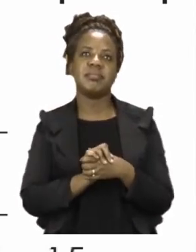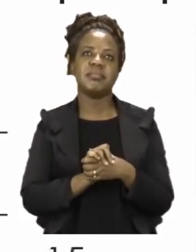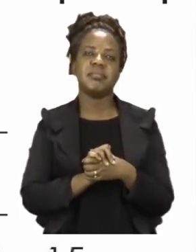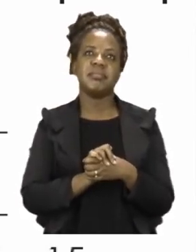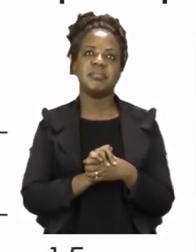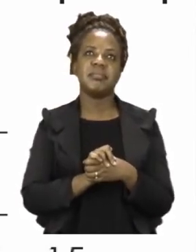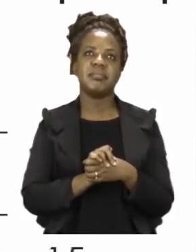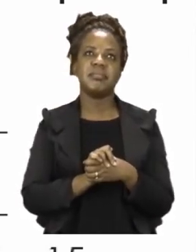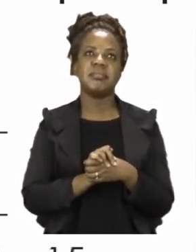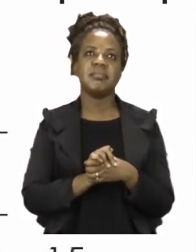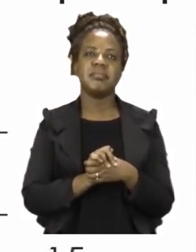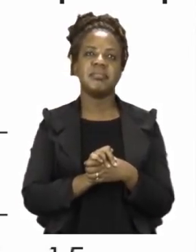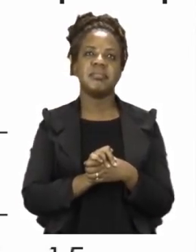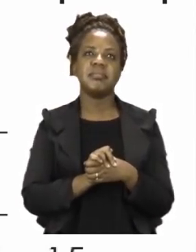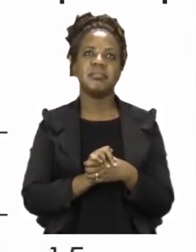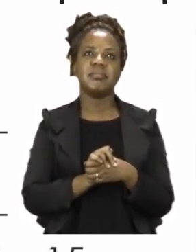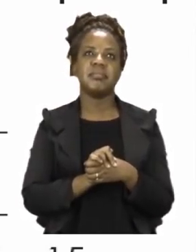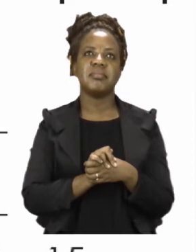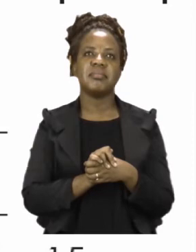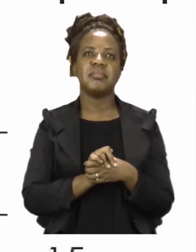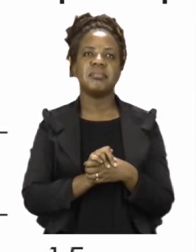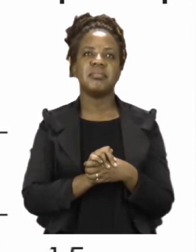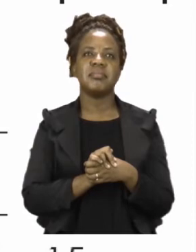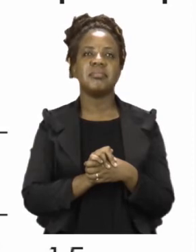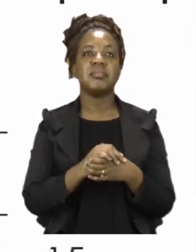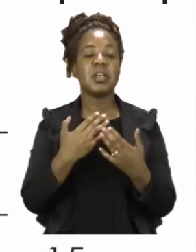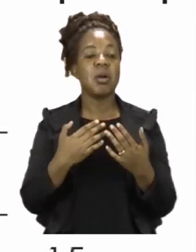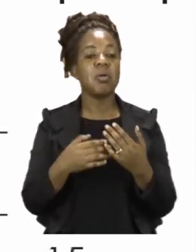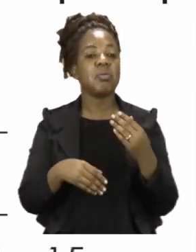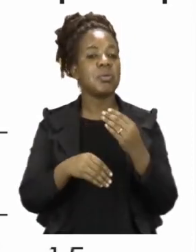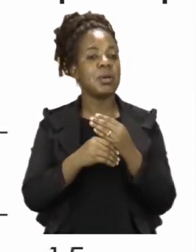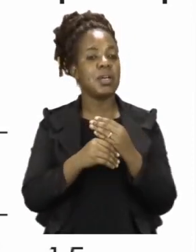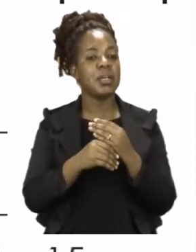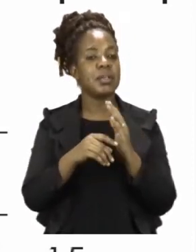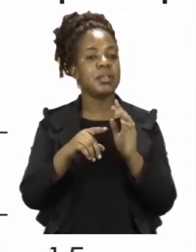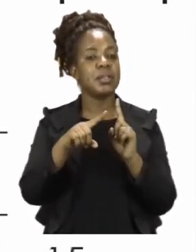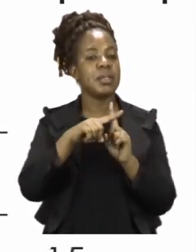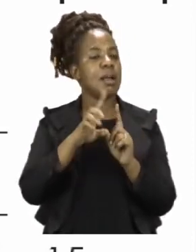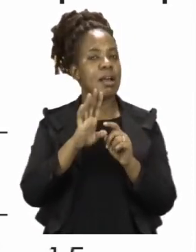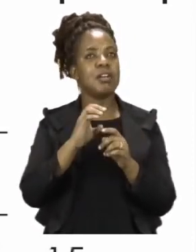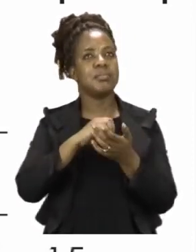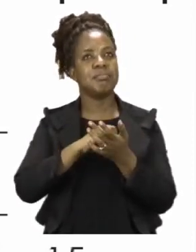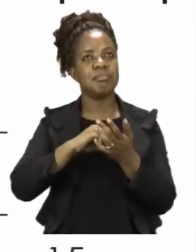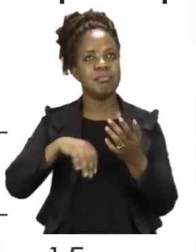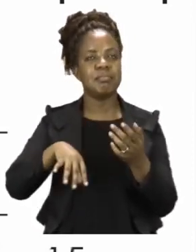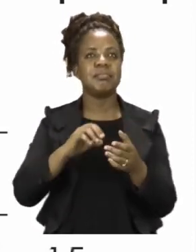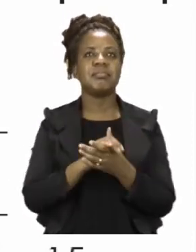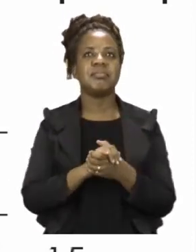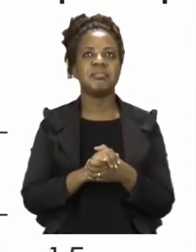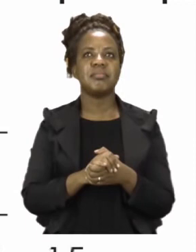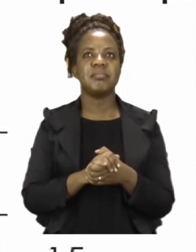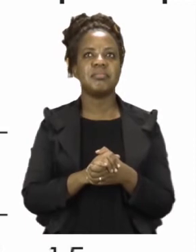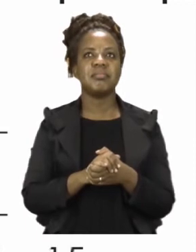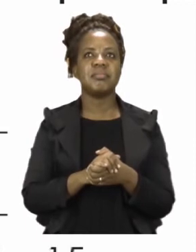119. Whew, that was a long one, but I am sure you are going to get your answers. So when it comes